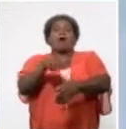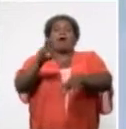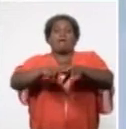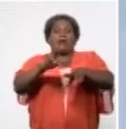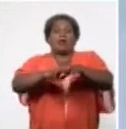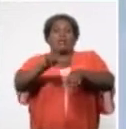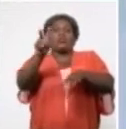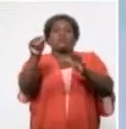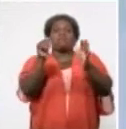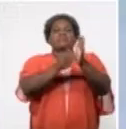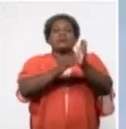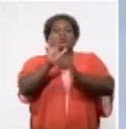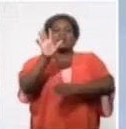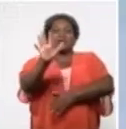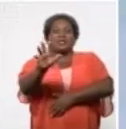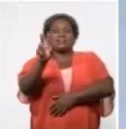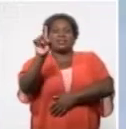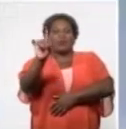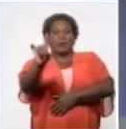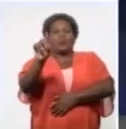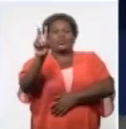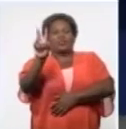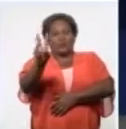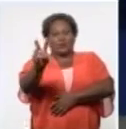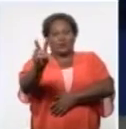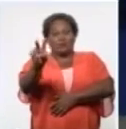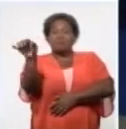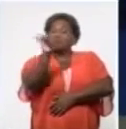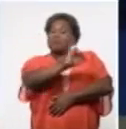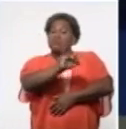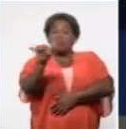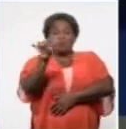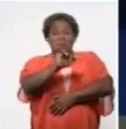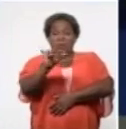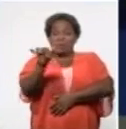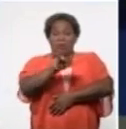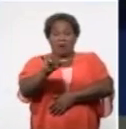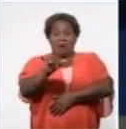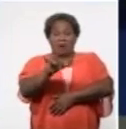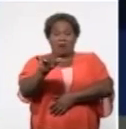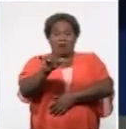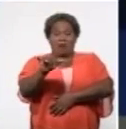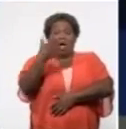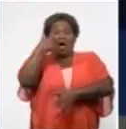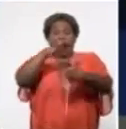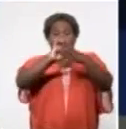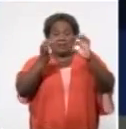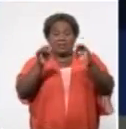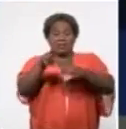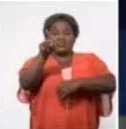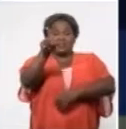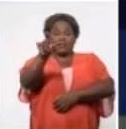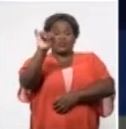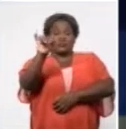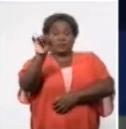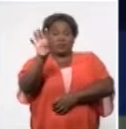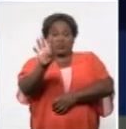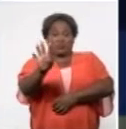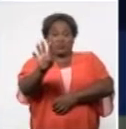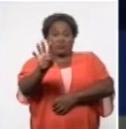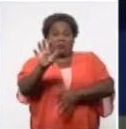2,592, but also 164 were processed in Artemisa, in Mayabeque 73, in Pinar del